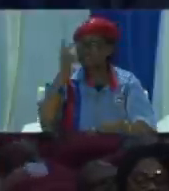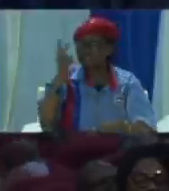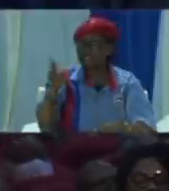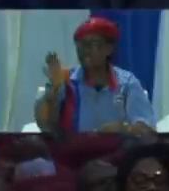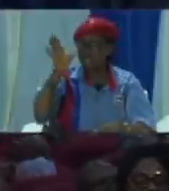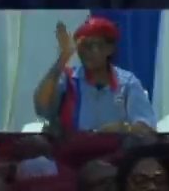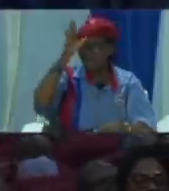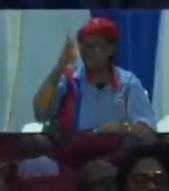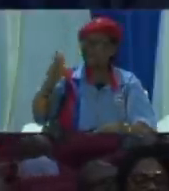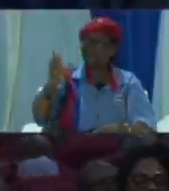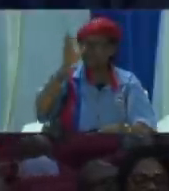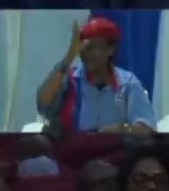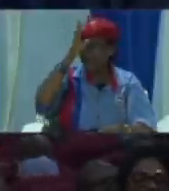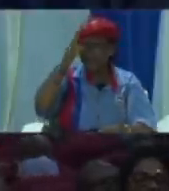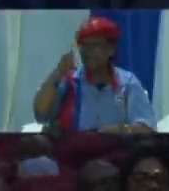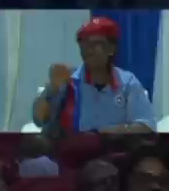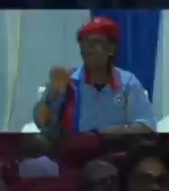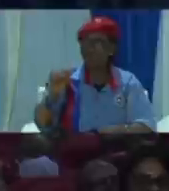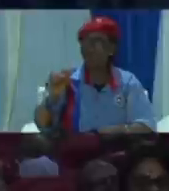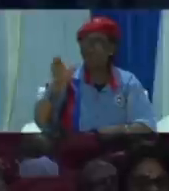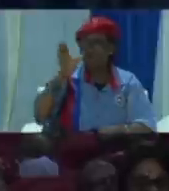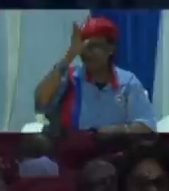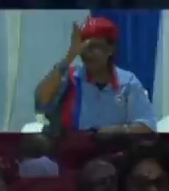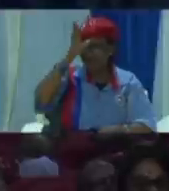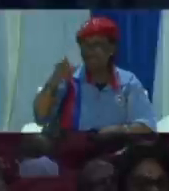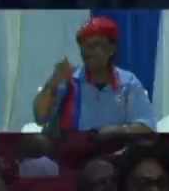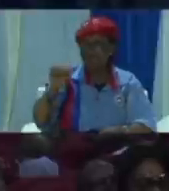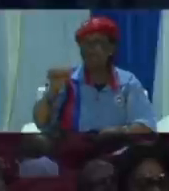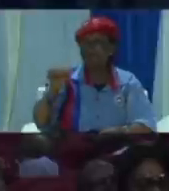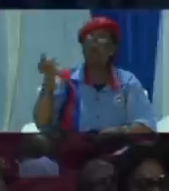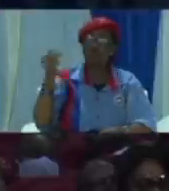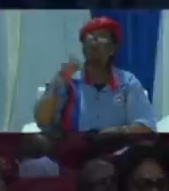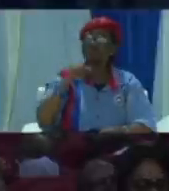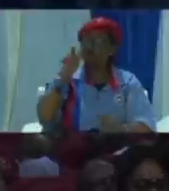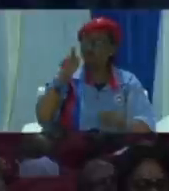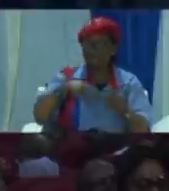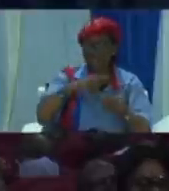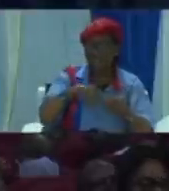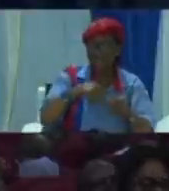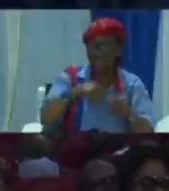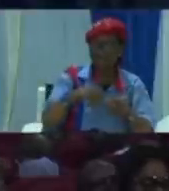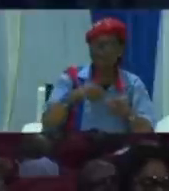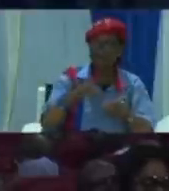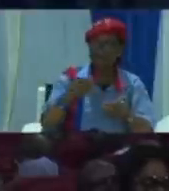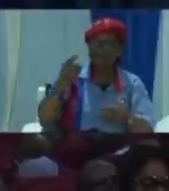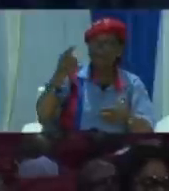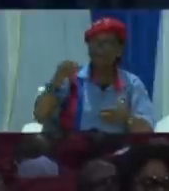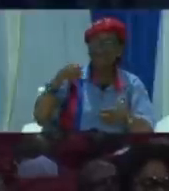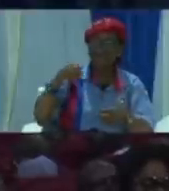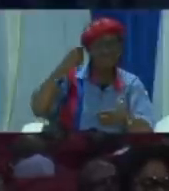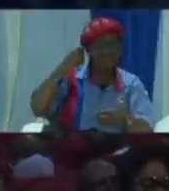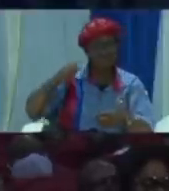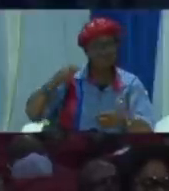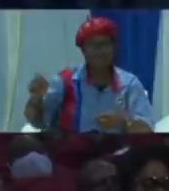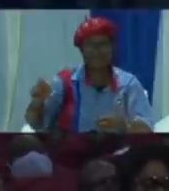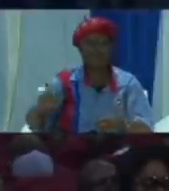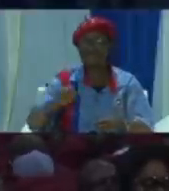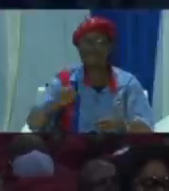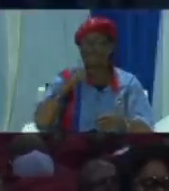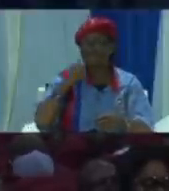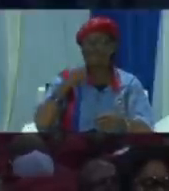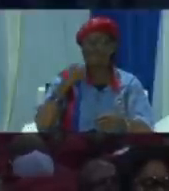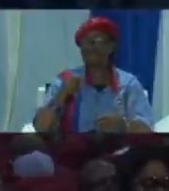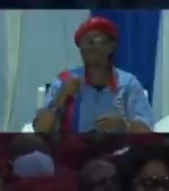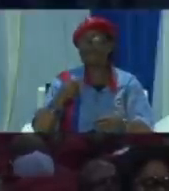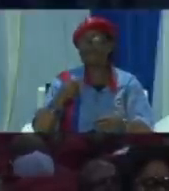Daddy Gio. Daddy Gio was not around. Daddy Gio is here. And the secretary said, I'm